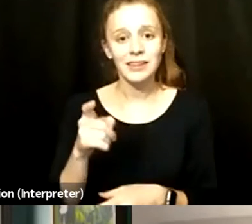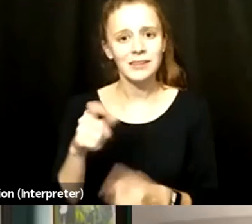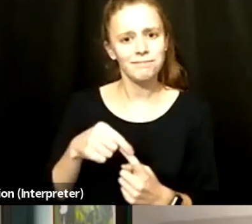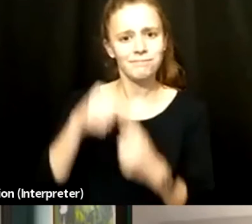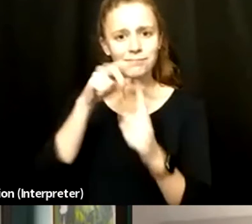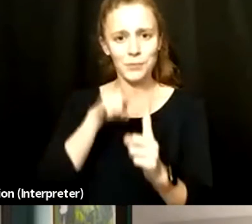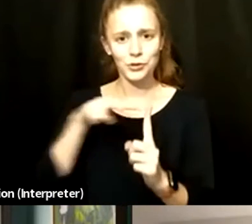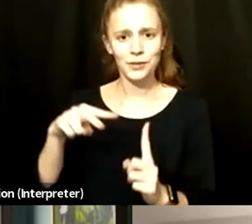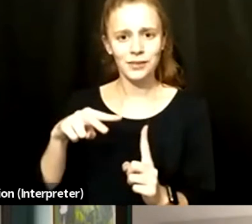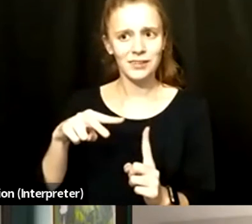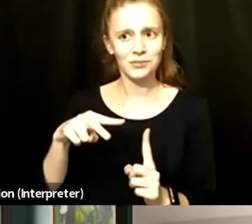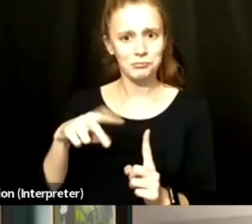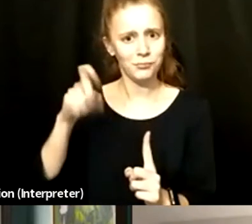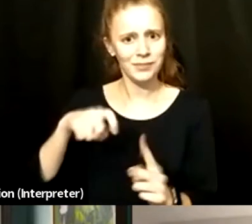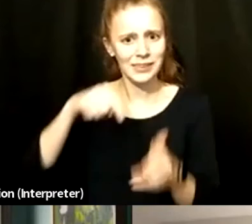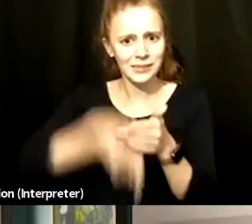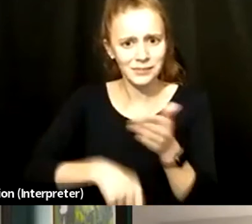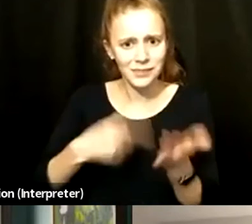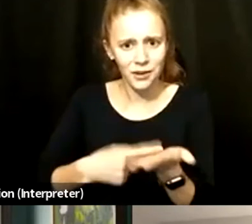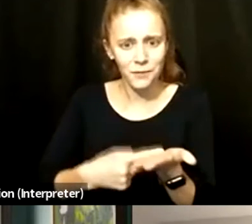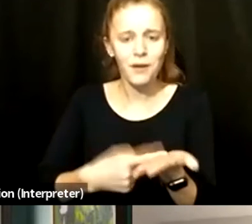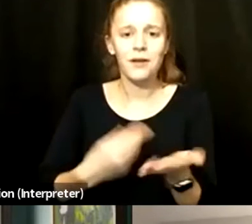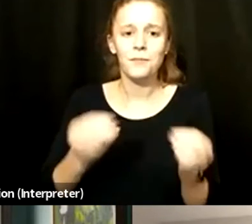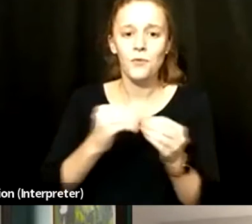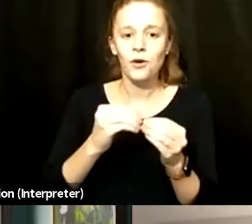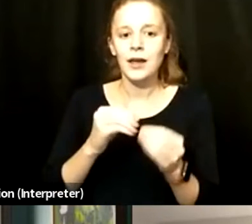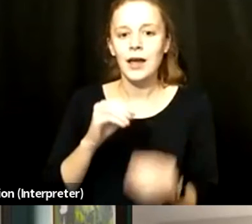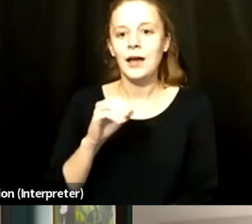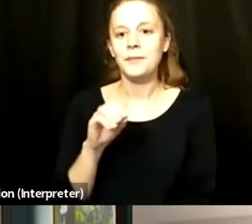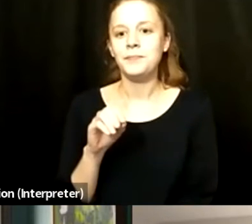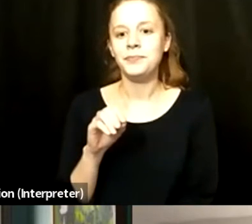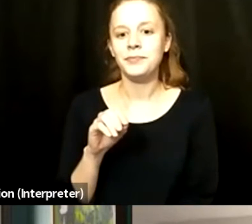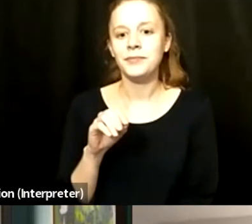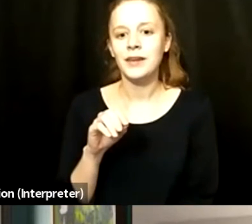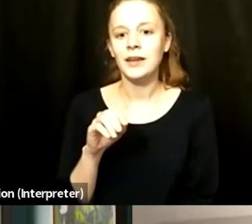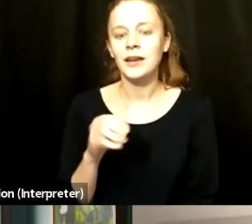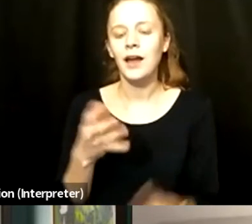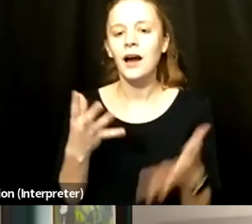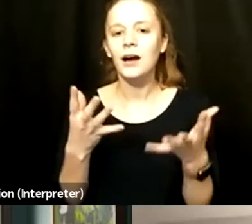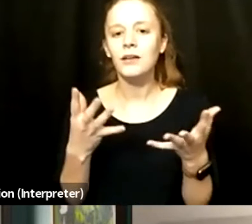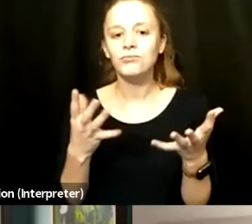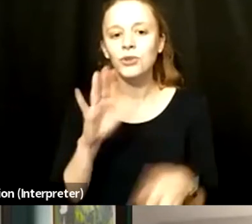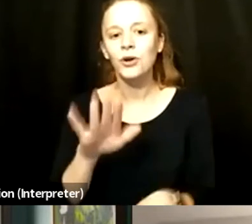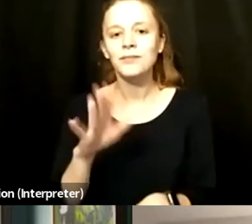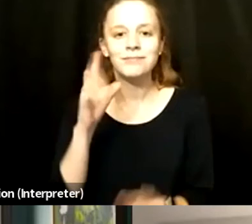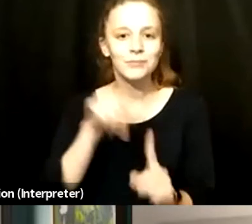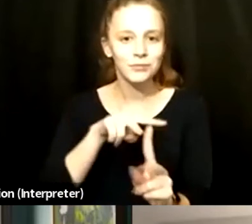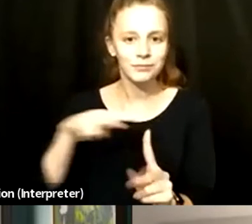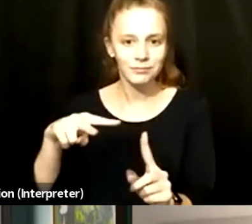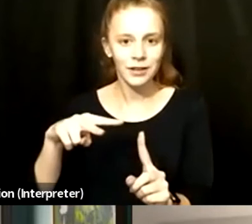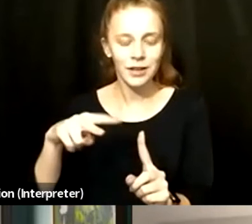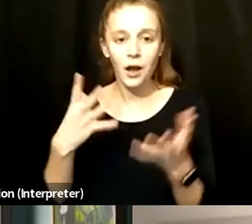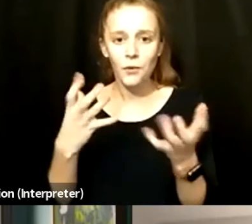about enough. And Mia, I really want to hear your perspective, because I know for me,